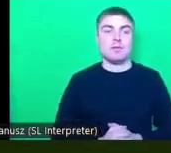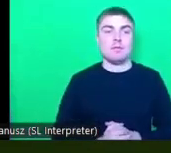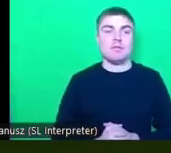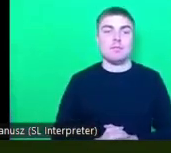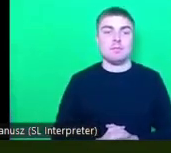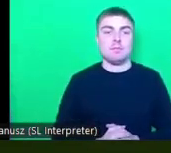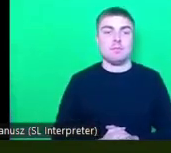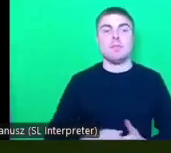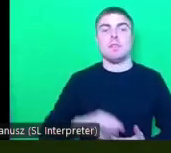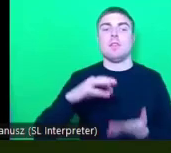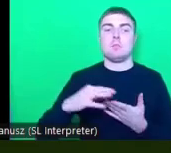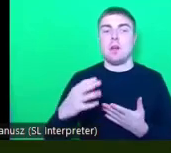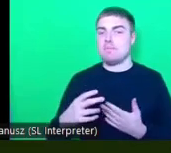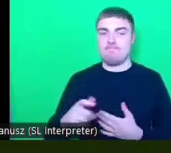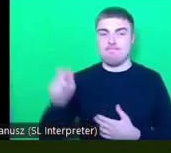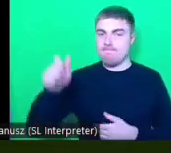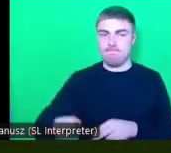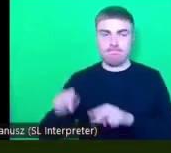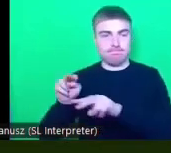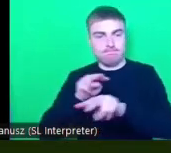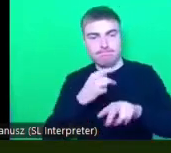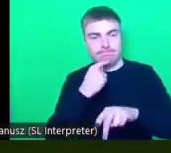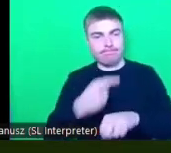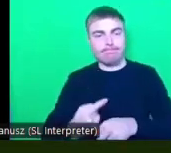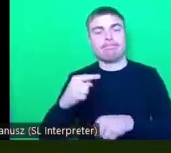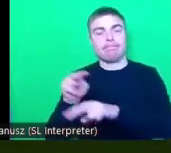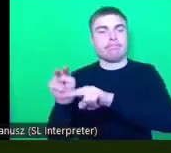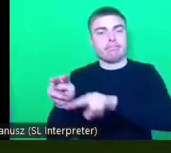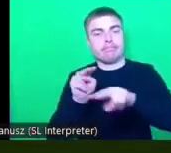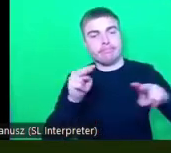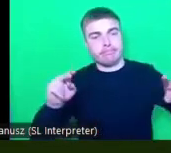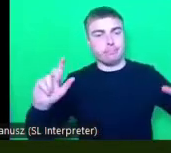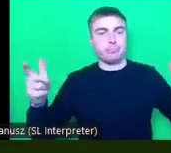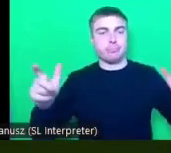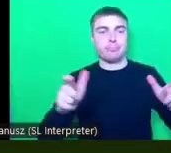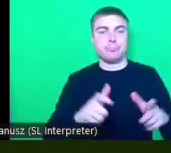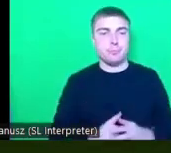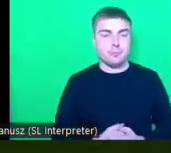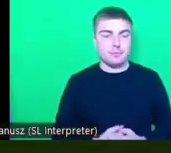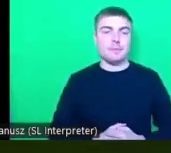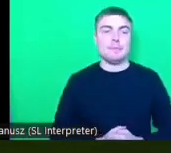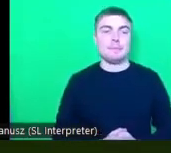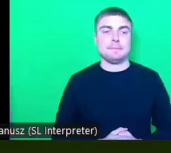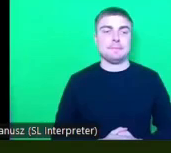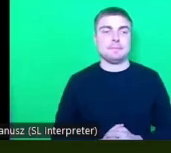hunters are actually increasing their harvest on moose to in some way try to